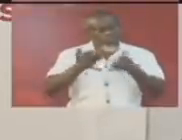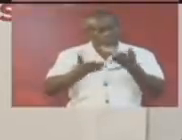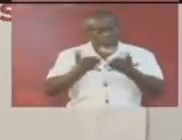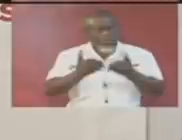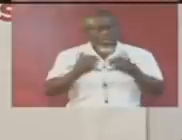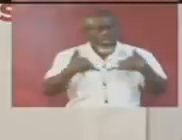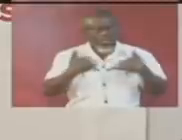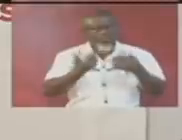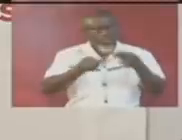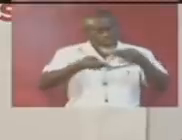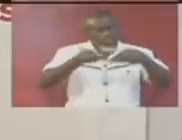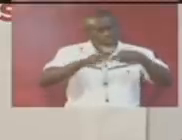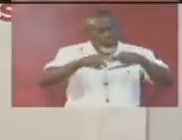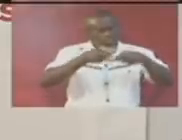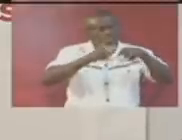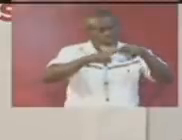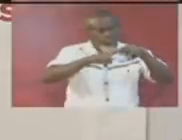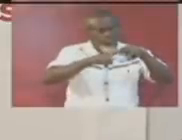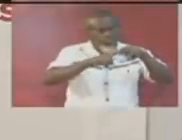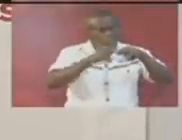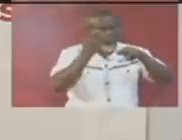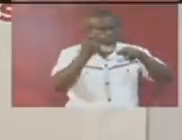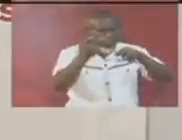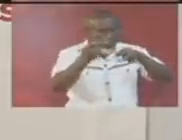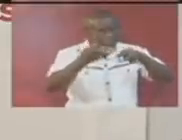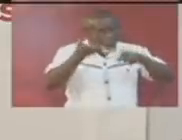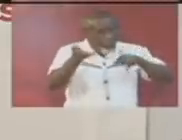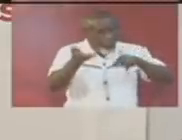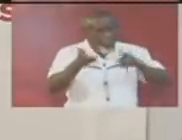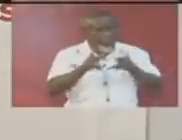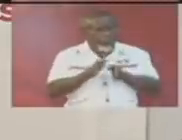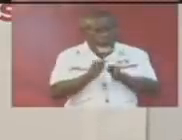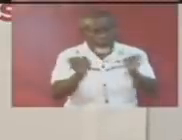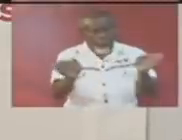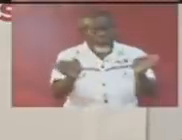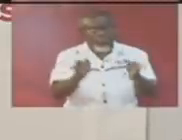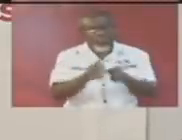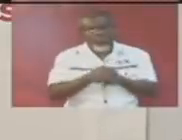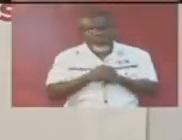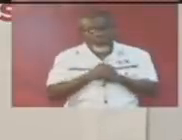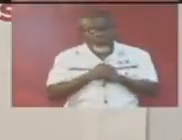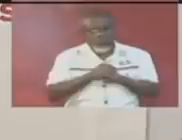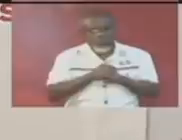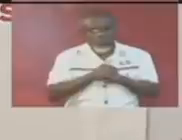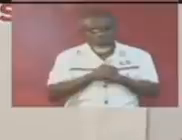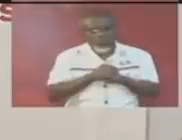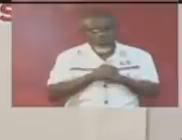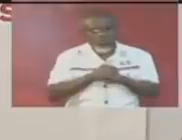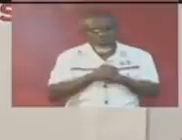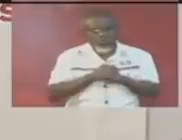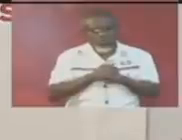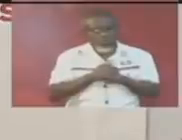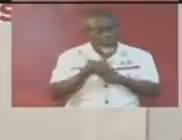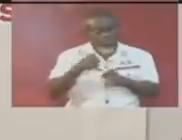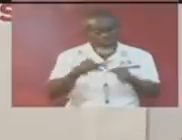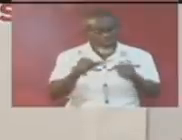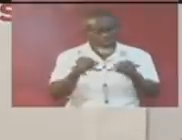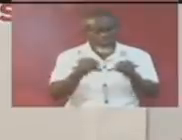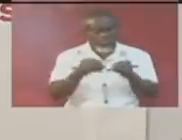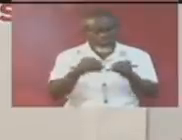of cases we will see in the population, as we've seen in the past. Any congregational type